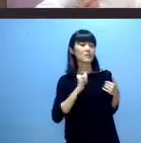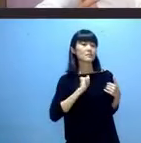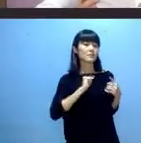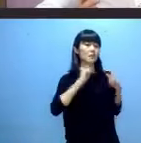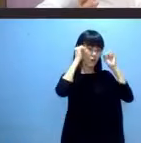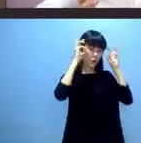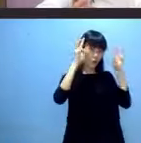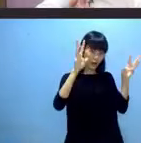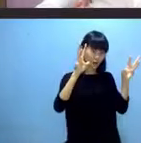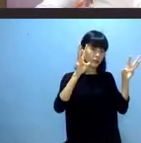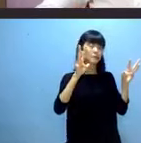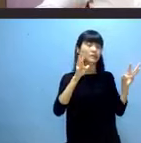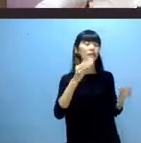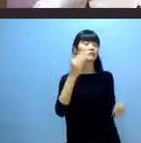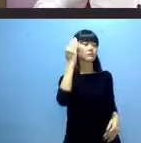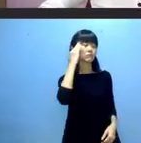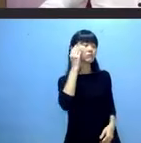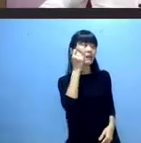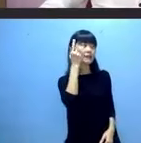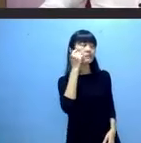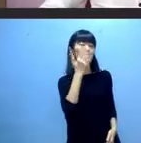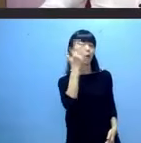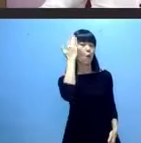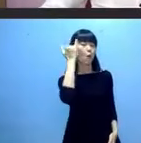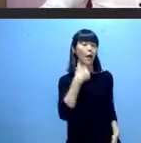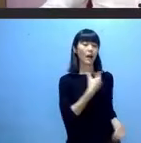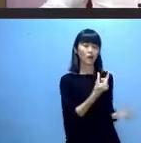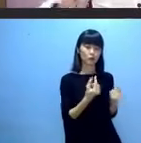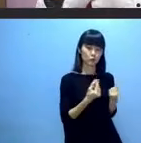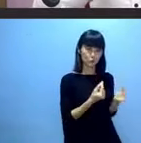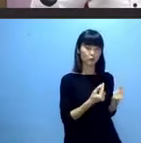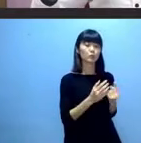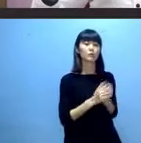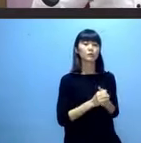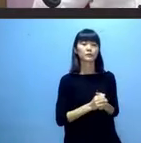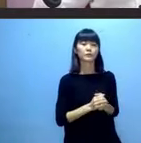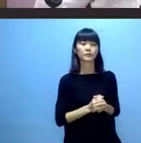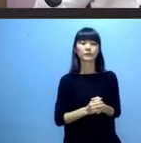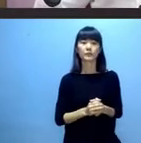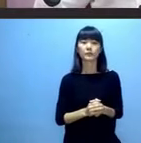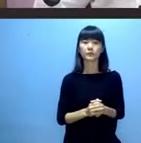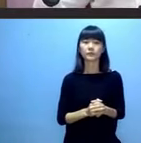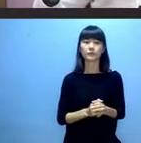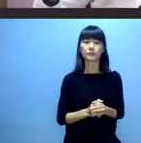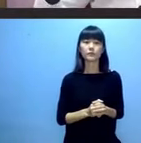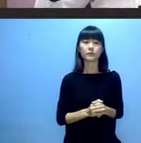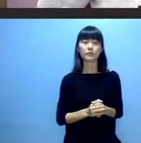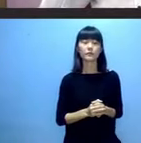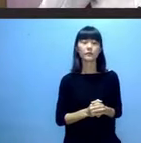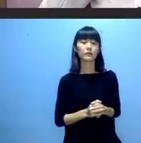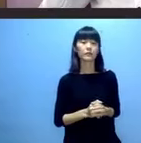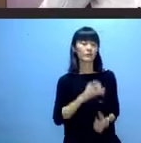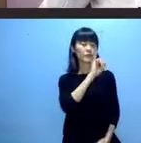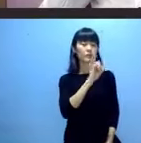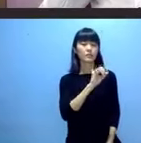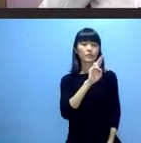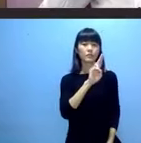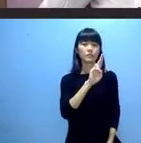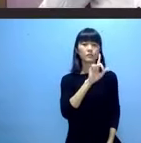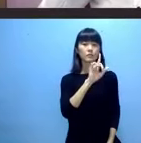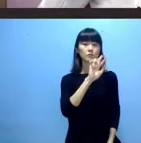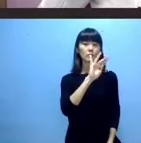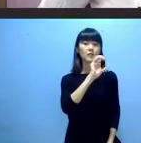why you're doing what you are doing. Okay. Yeah. Julius Axel asked, I think I need a few more minutes,